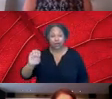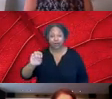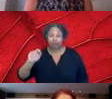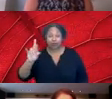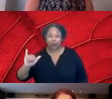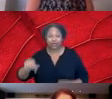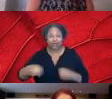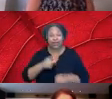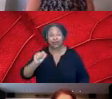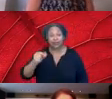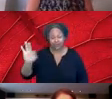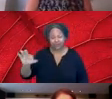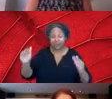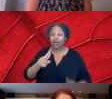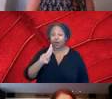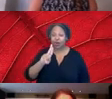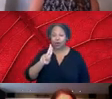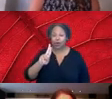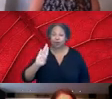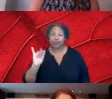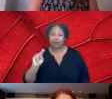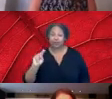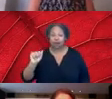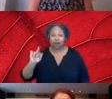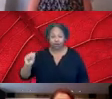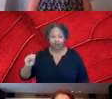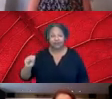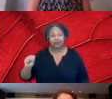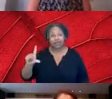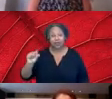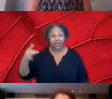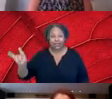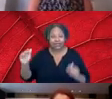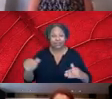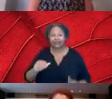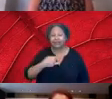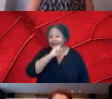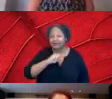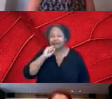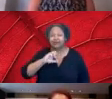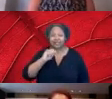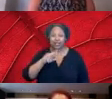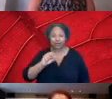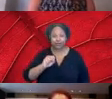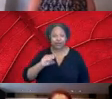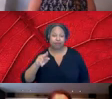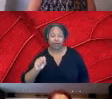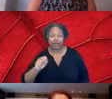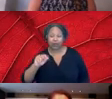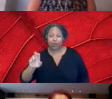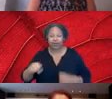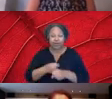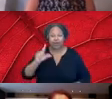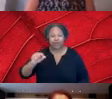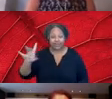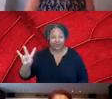2019, Urban Arts in 2018, Cyrus Marcus Ware in 2017, and although it's not on the slide here,